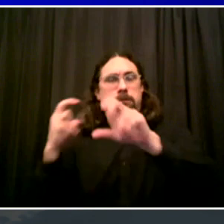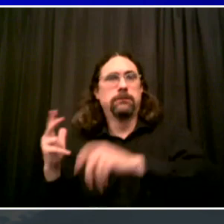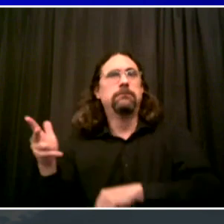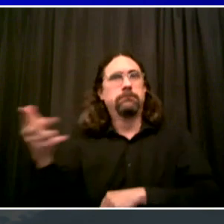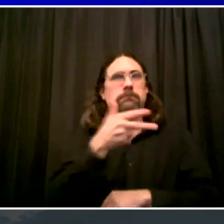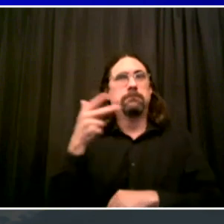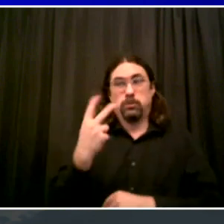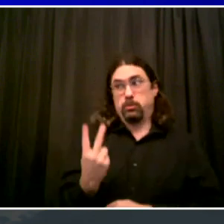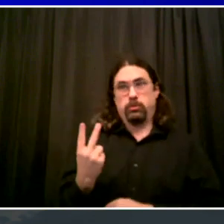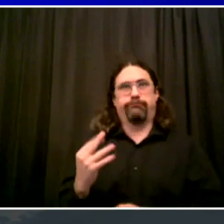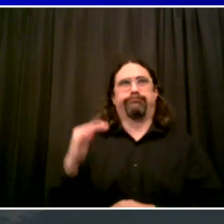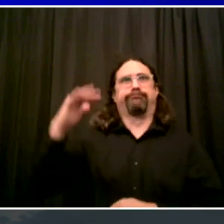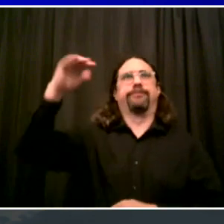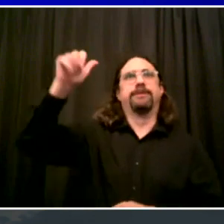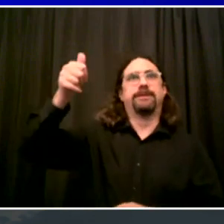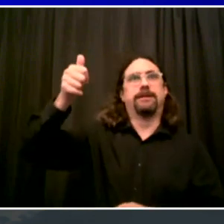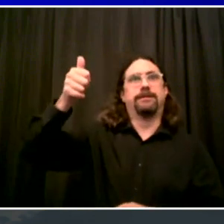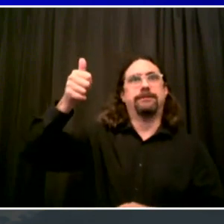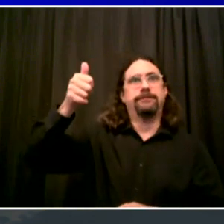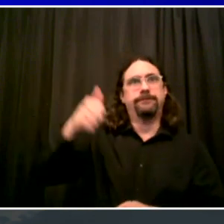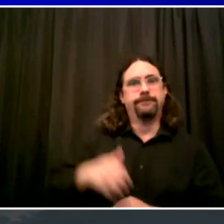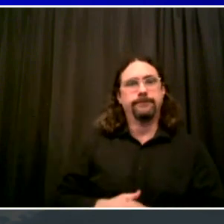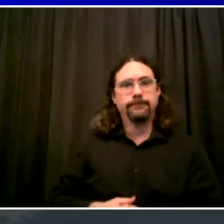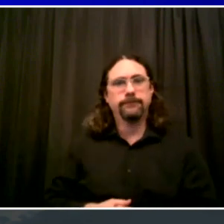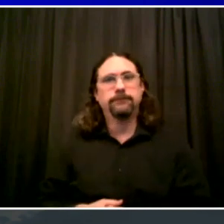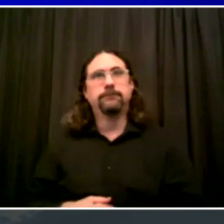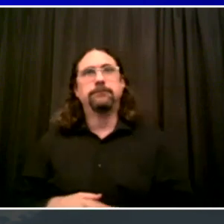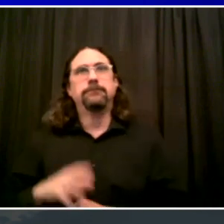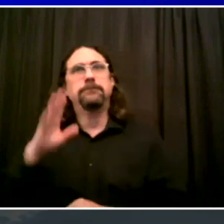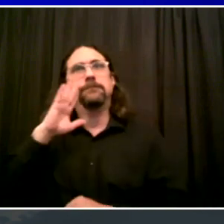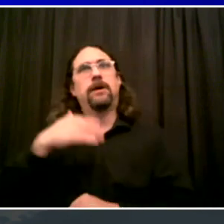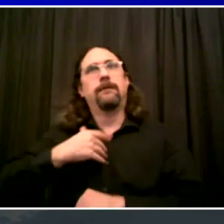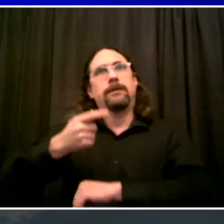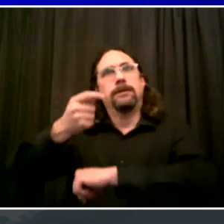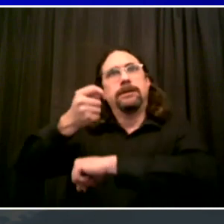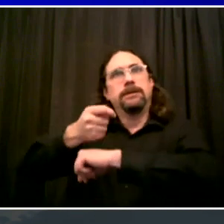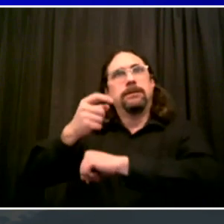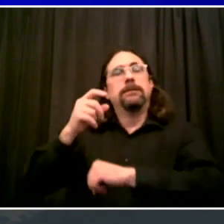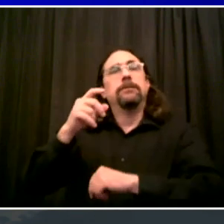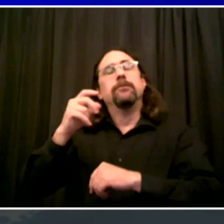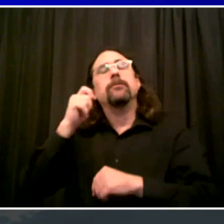and inclusion, our Center for Community and Faith Partnerships,